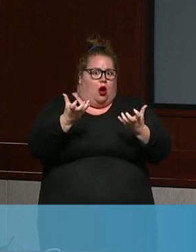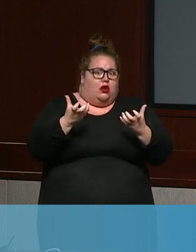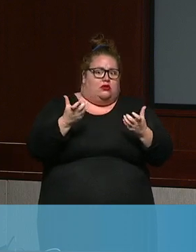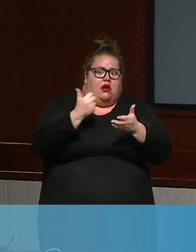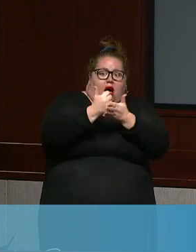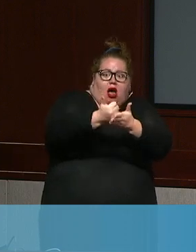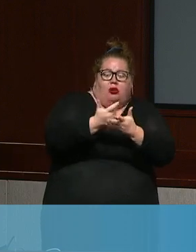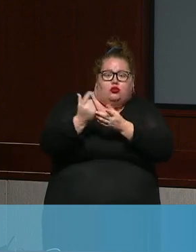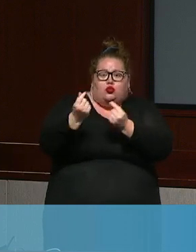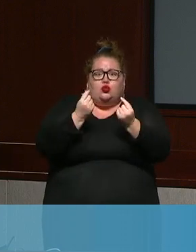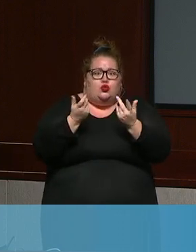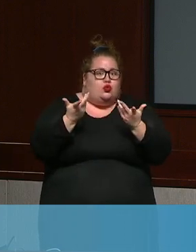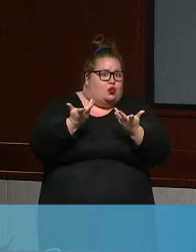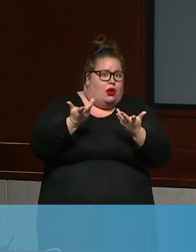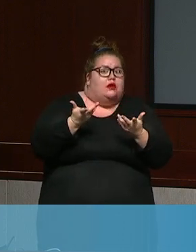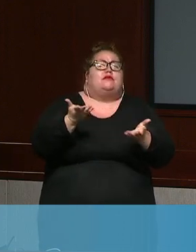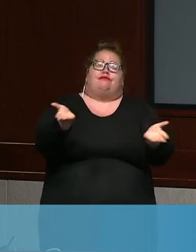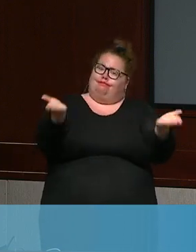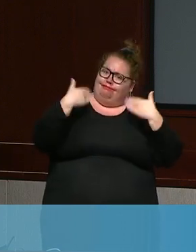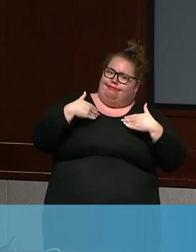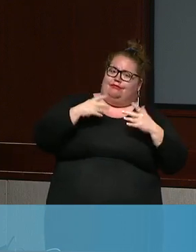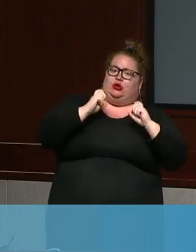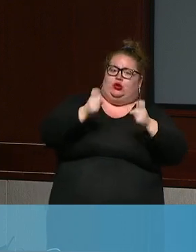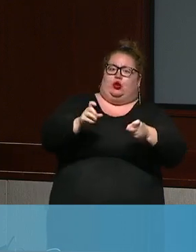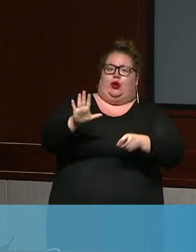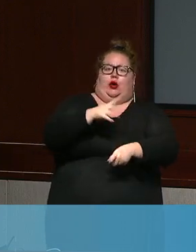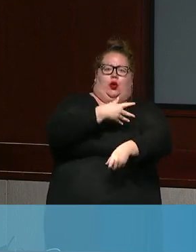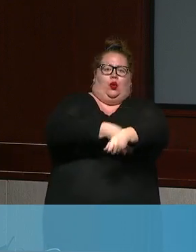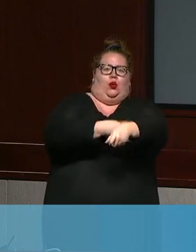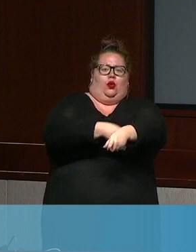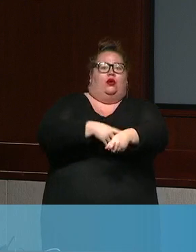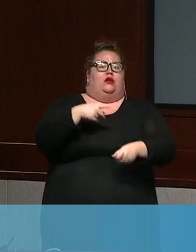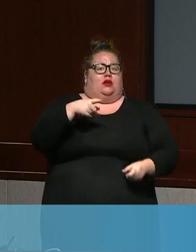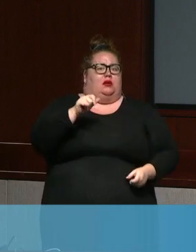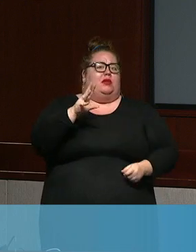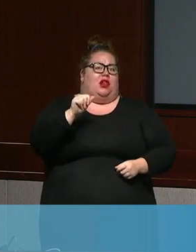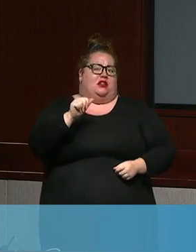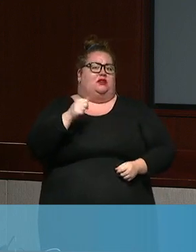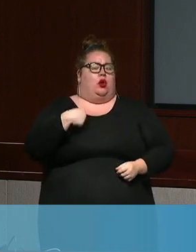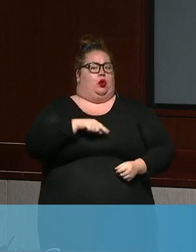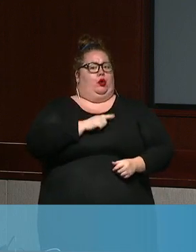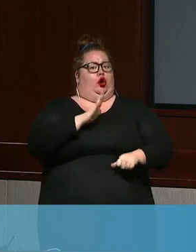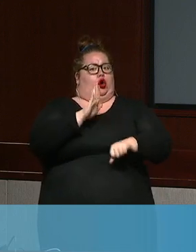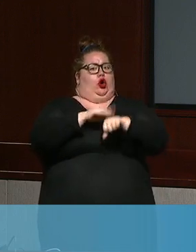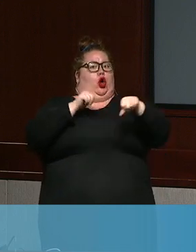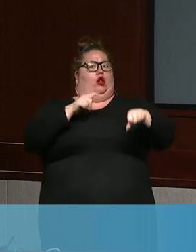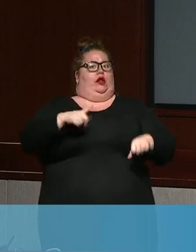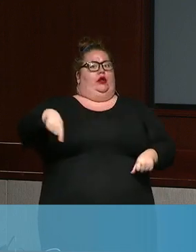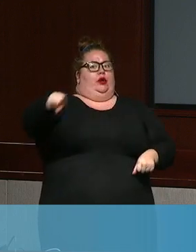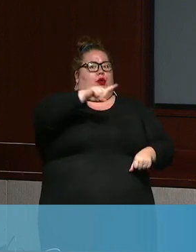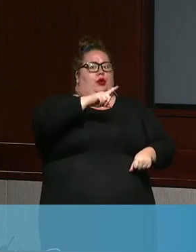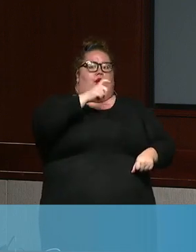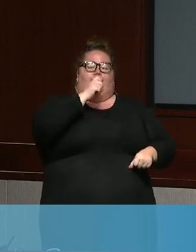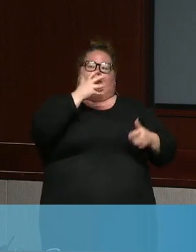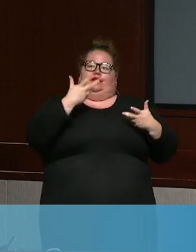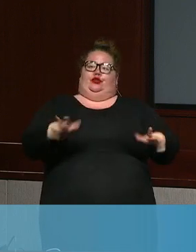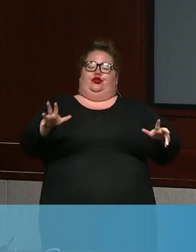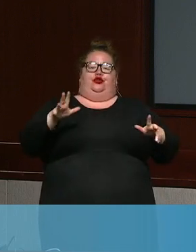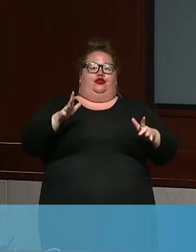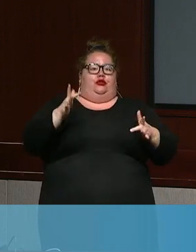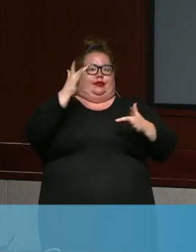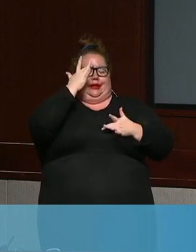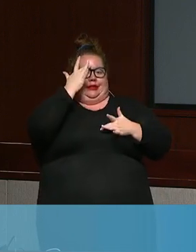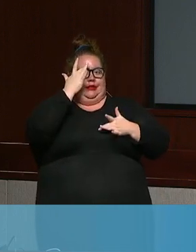is calling on them to come forward and assist. This is an unprecedented time. I think Mr. Bryan